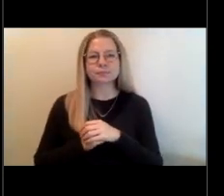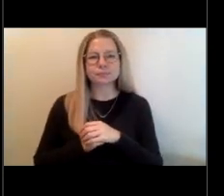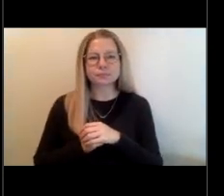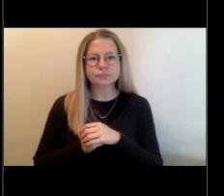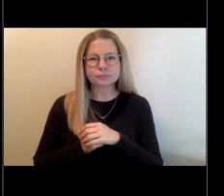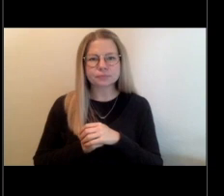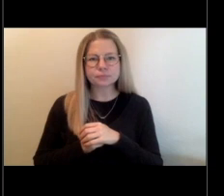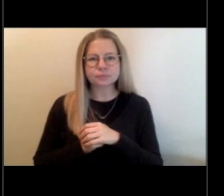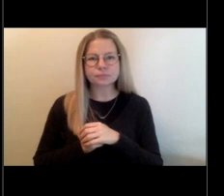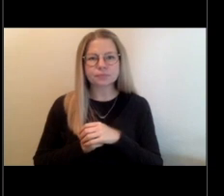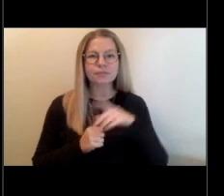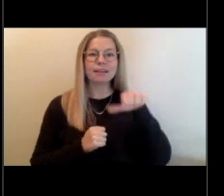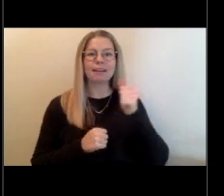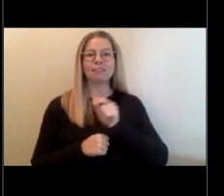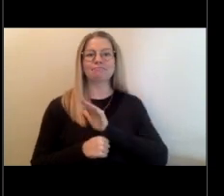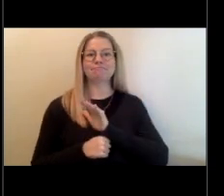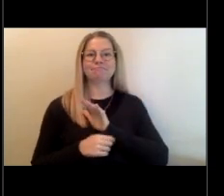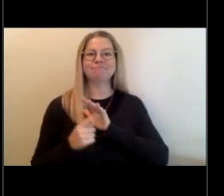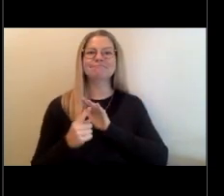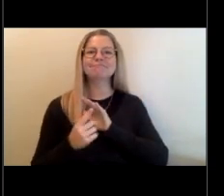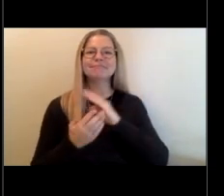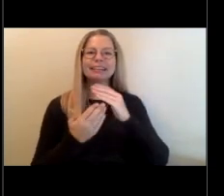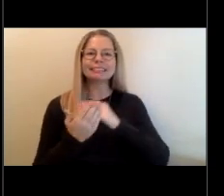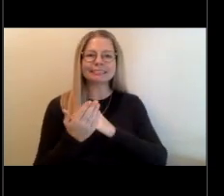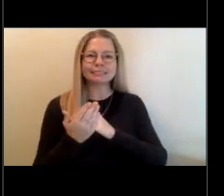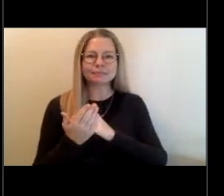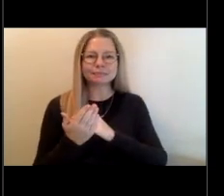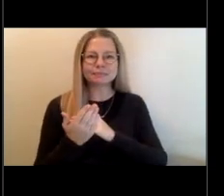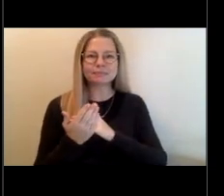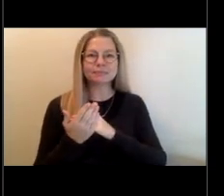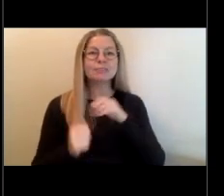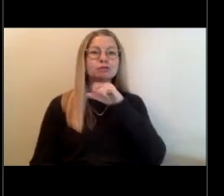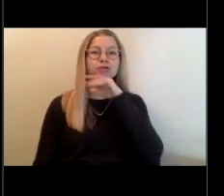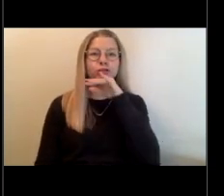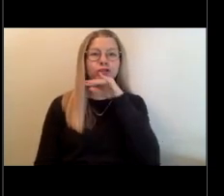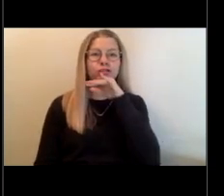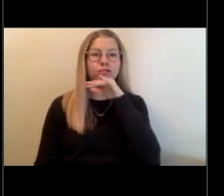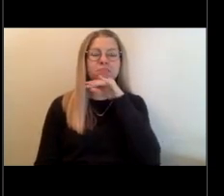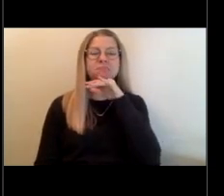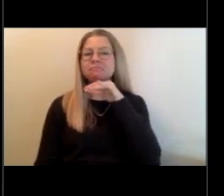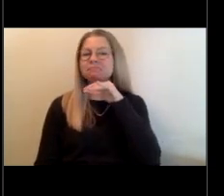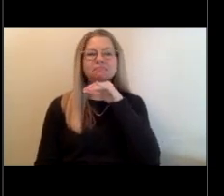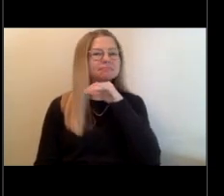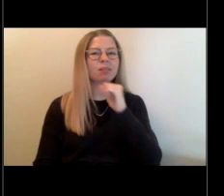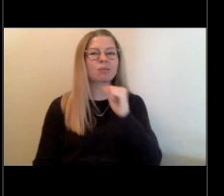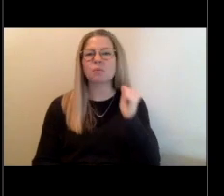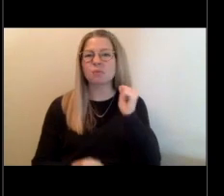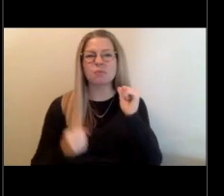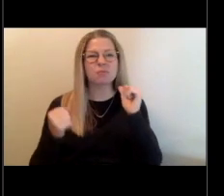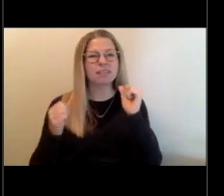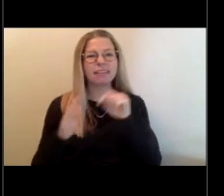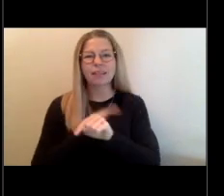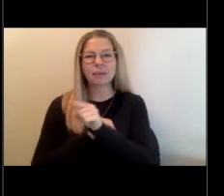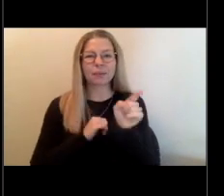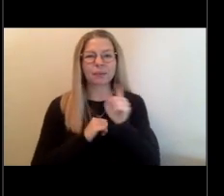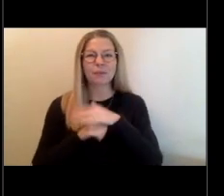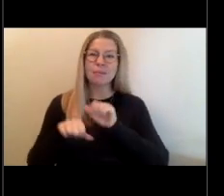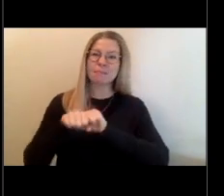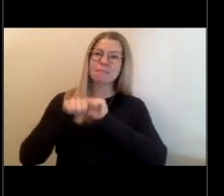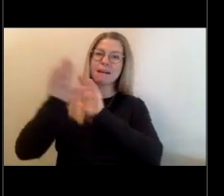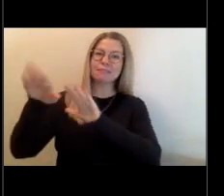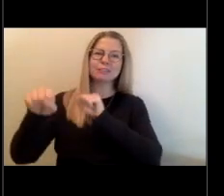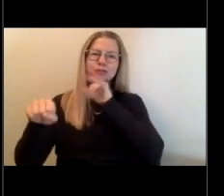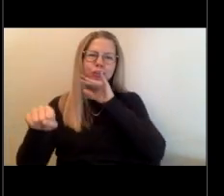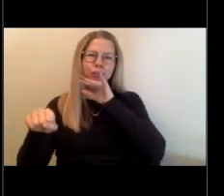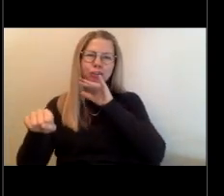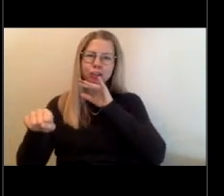Now, maybe in an operating room, that's not a good lesson to learn, but on the mountain, dirt was definitely there, and